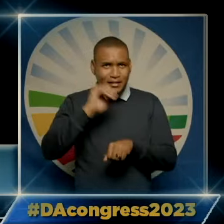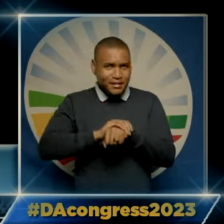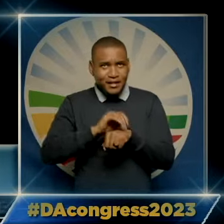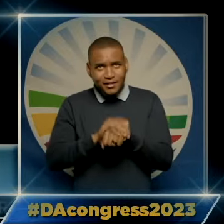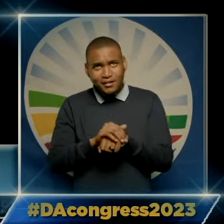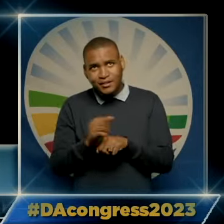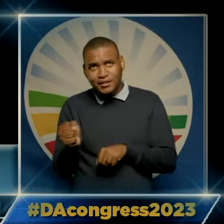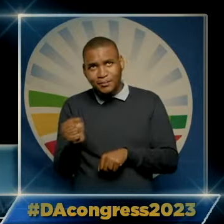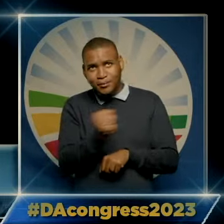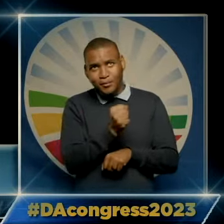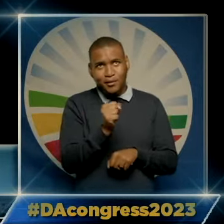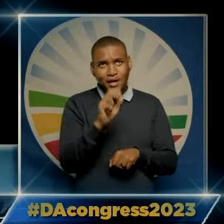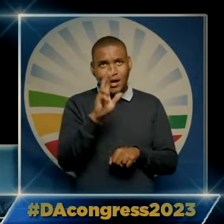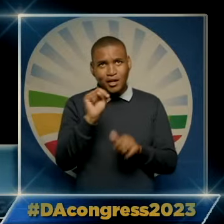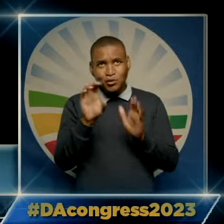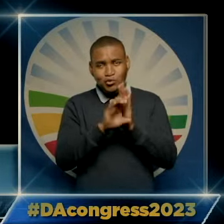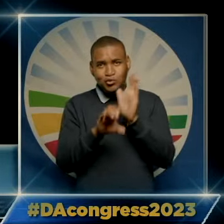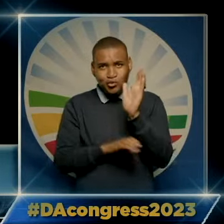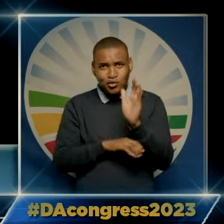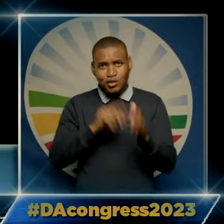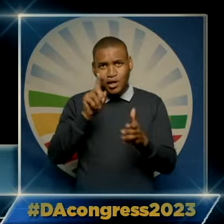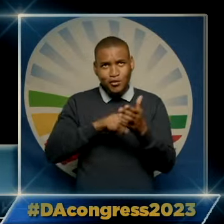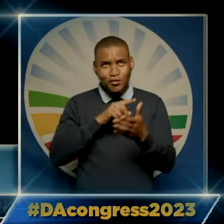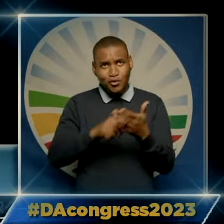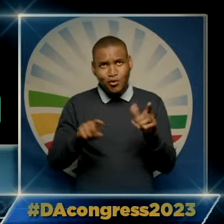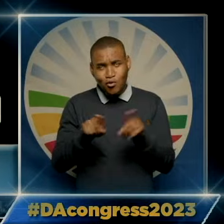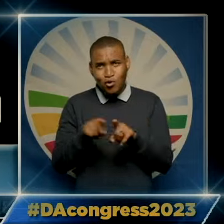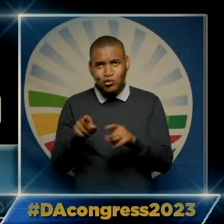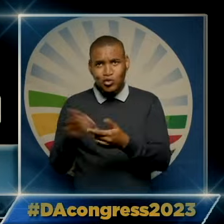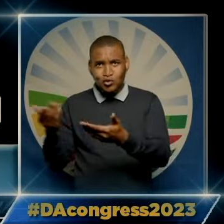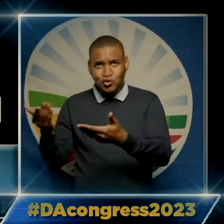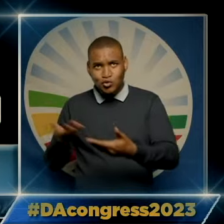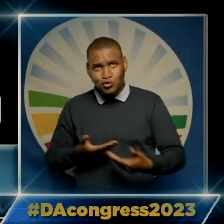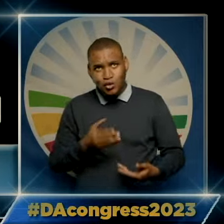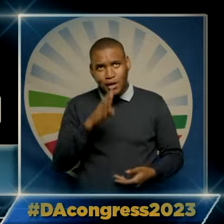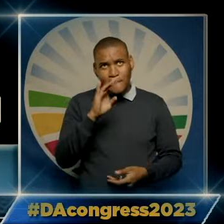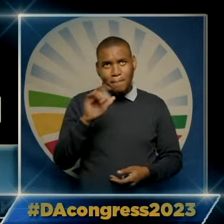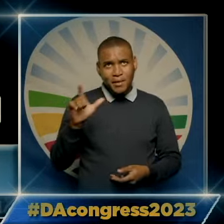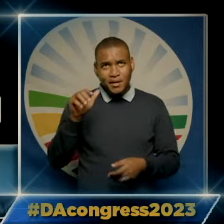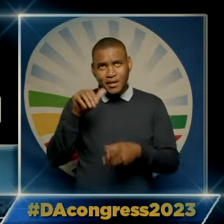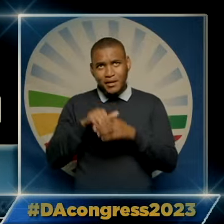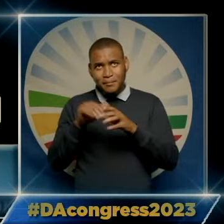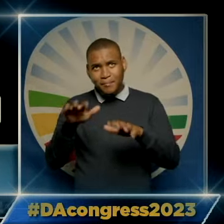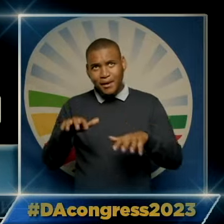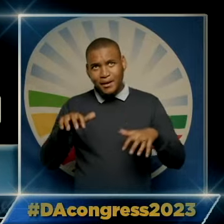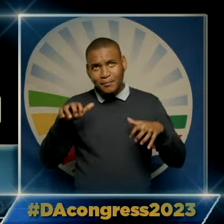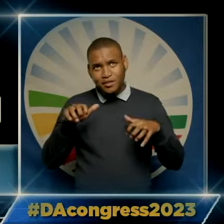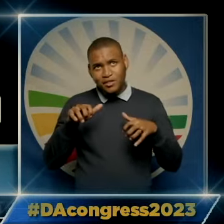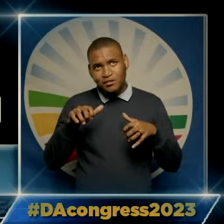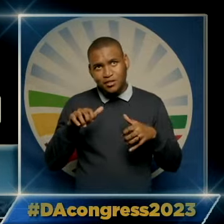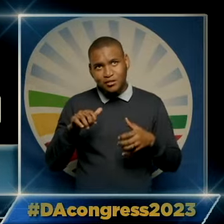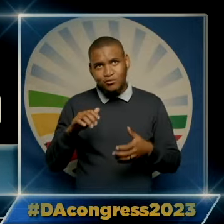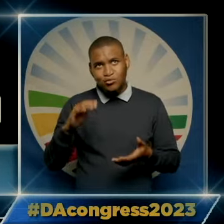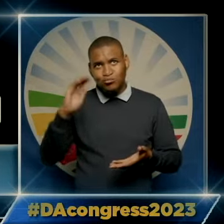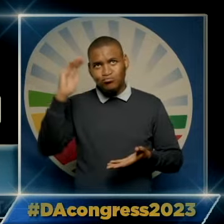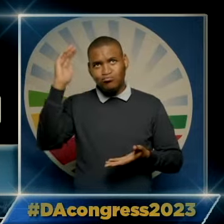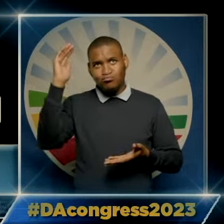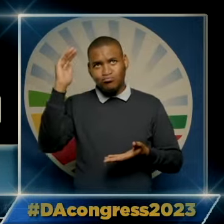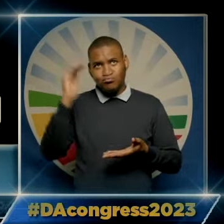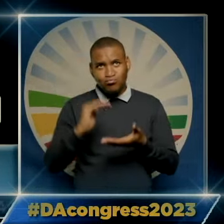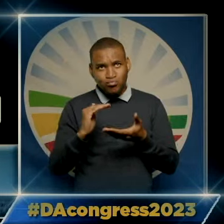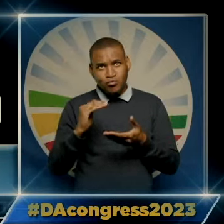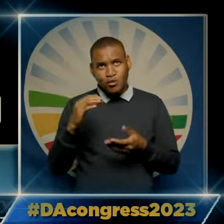unconstitutional and illegal, as well as introducing a bill in Parliament to curb the lavish lifestyles of